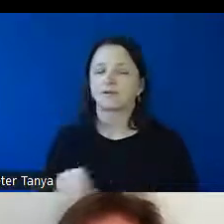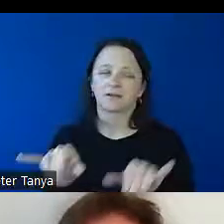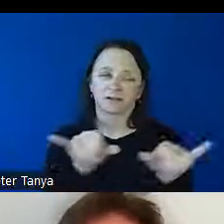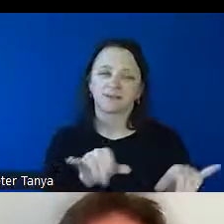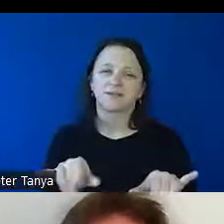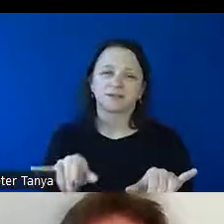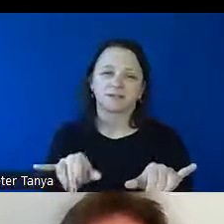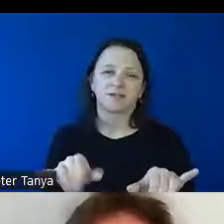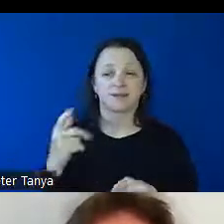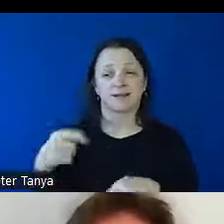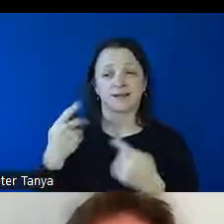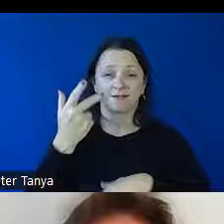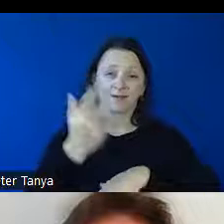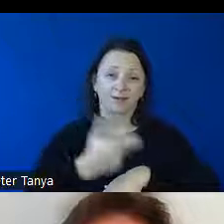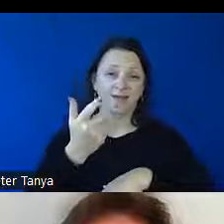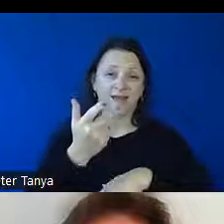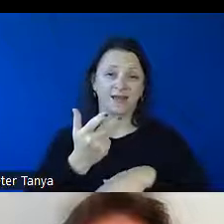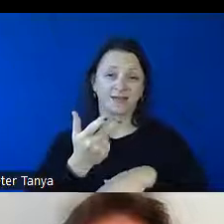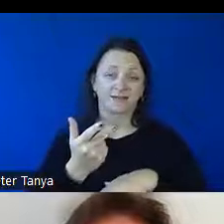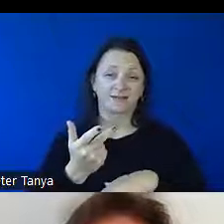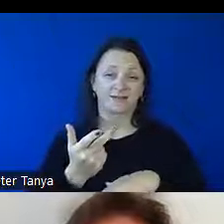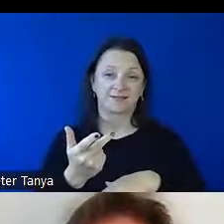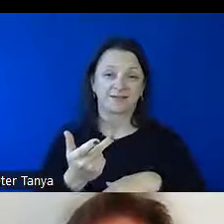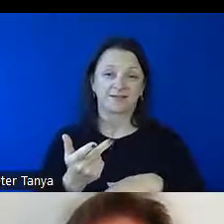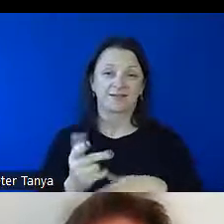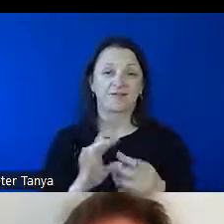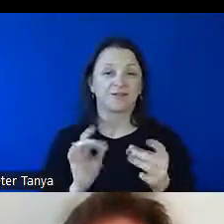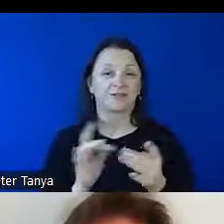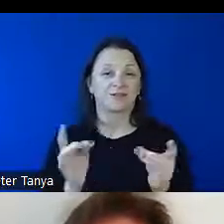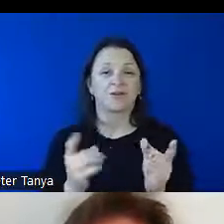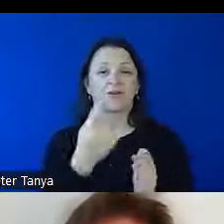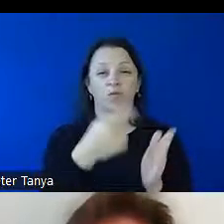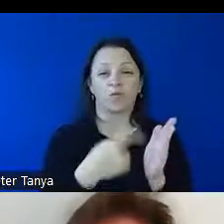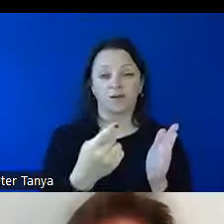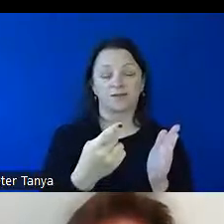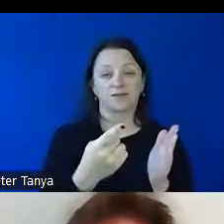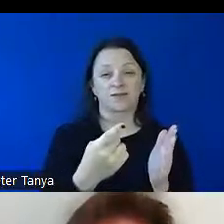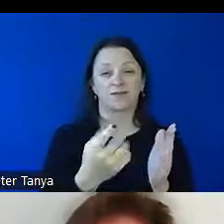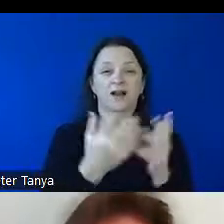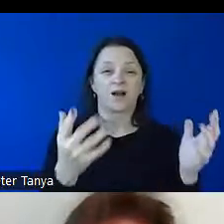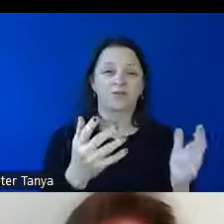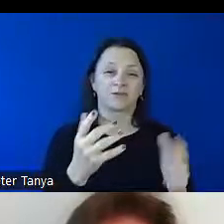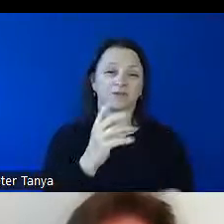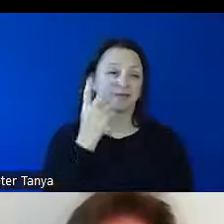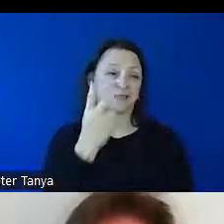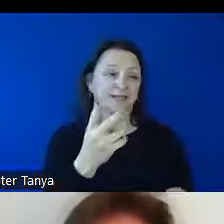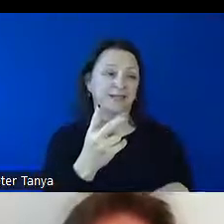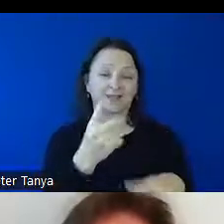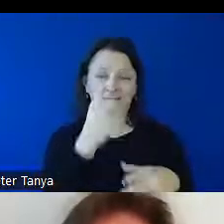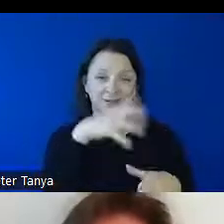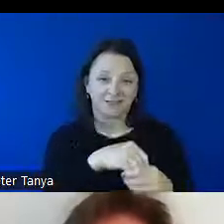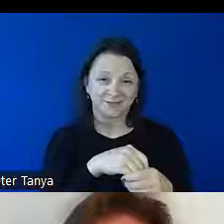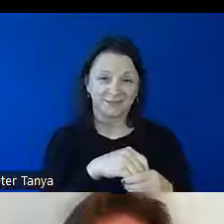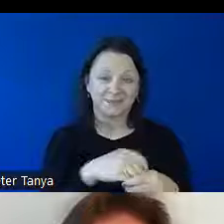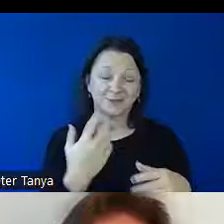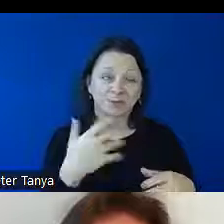together for 3 days with only mentioning once the prevalence of autism. Dr. Pshorsky mentioned it the other day.